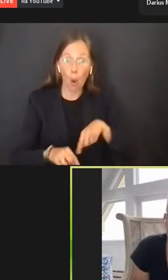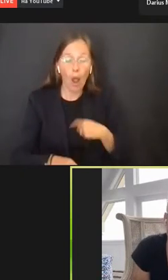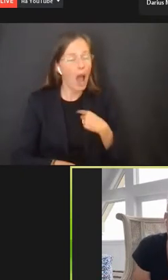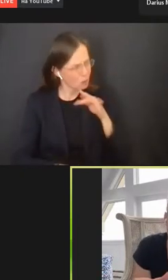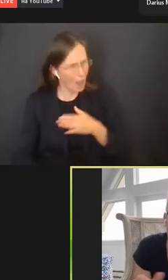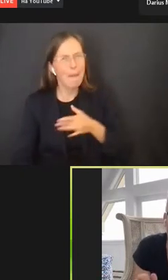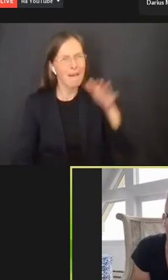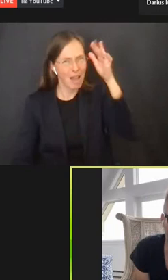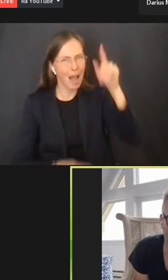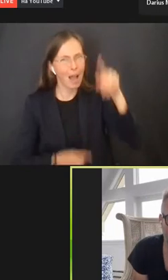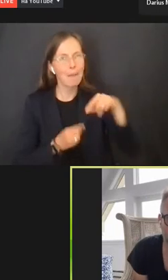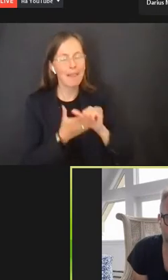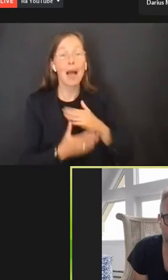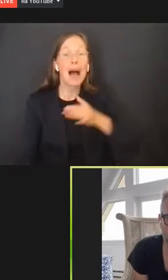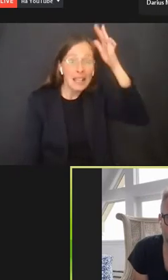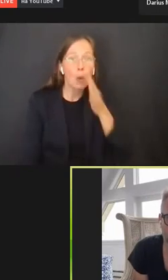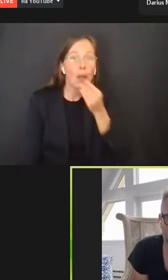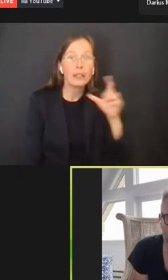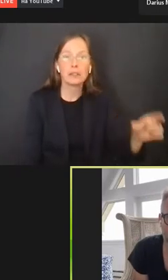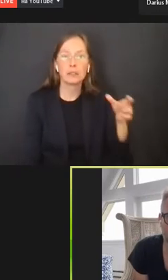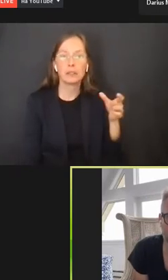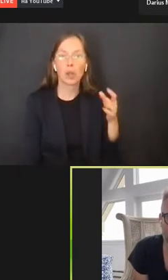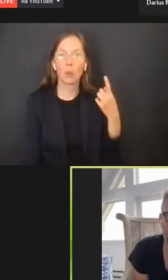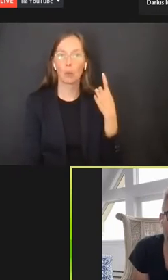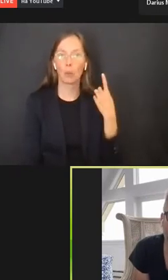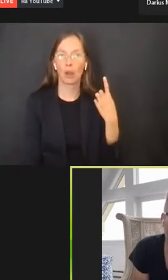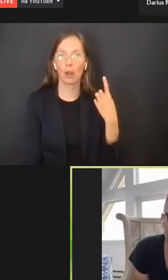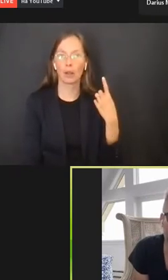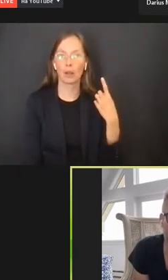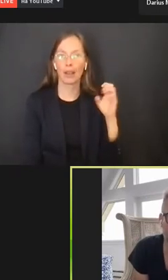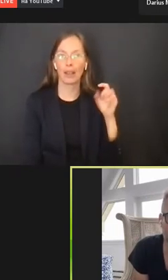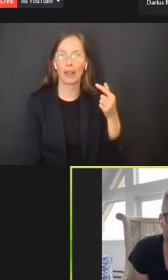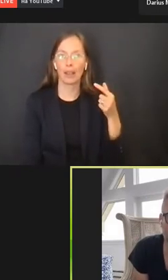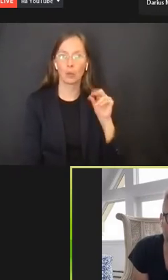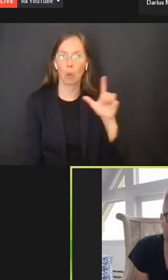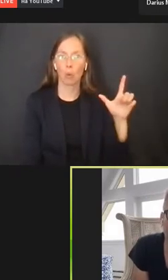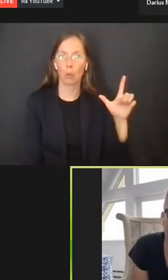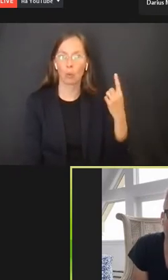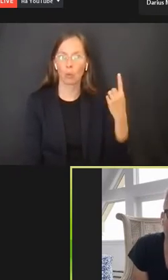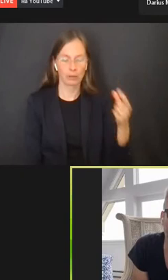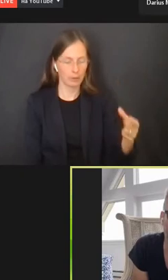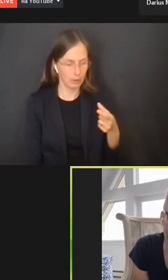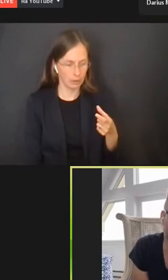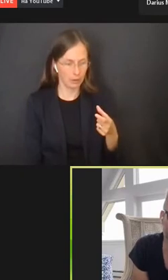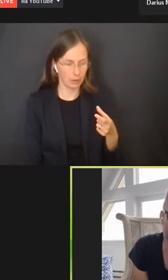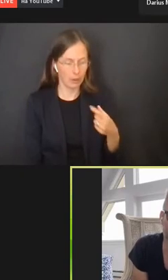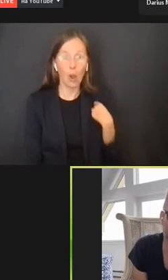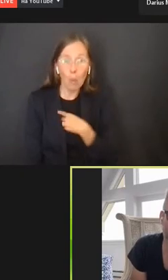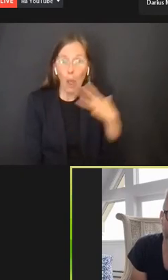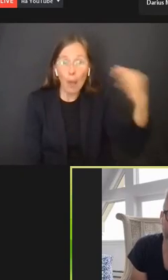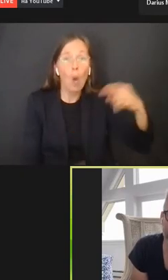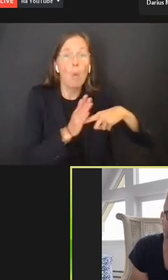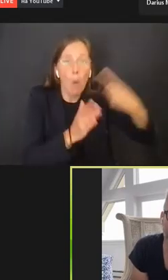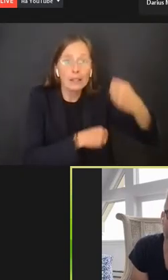have like an egg roll. You know, uh-huh. It was like that. And we went once a year and we would get a poo-poo platter. You